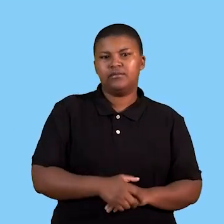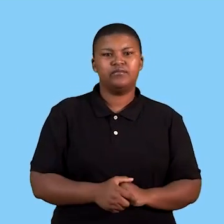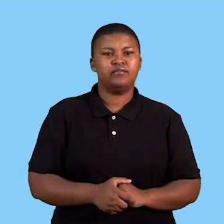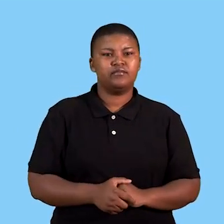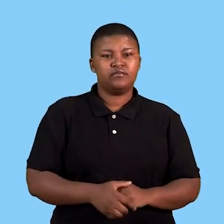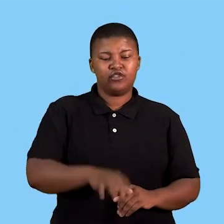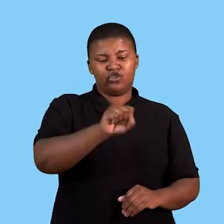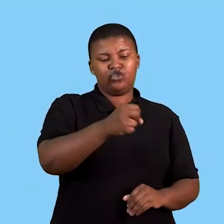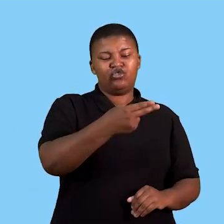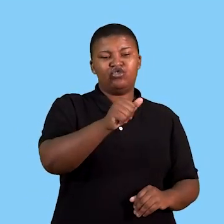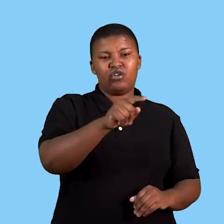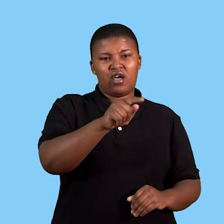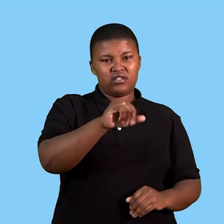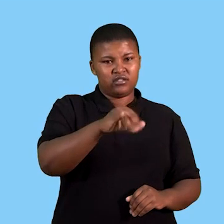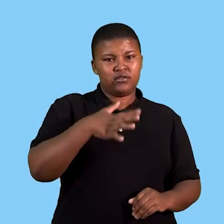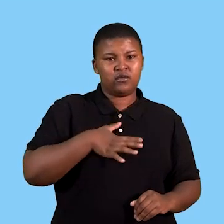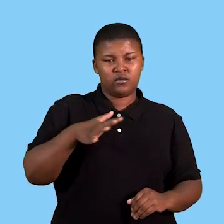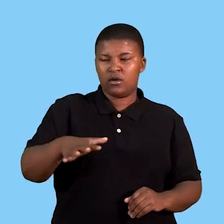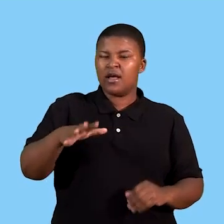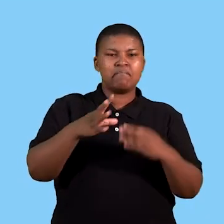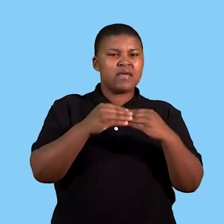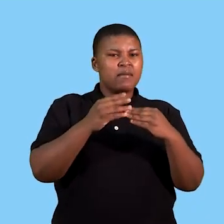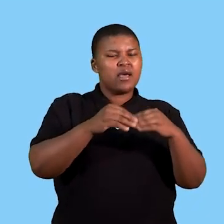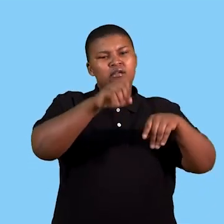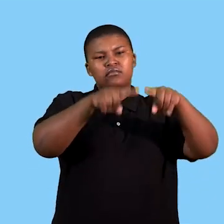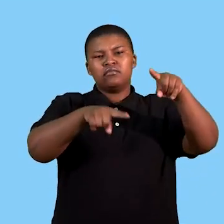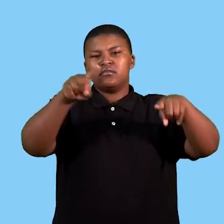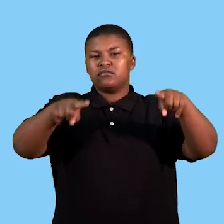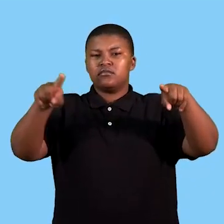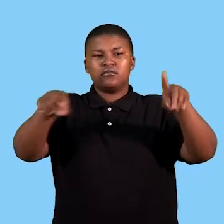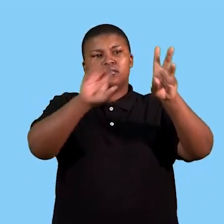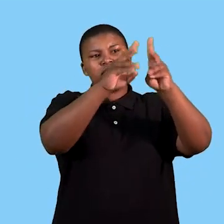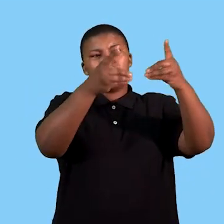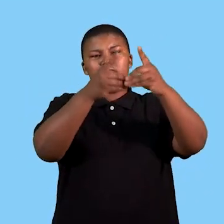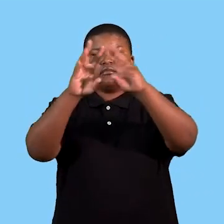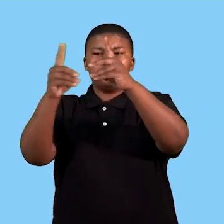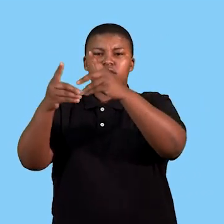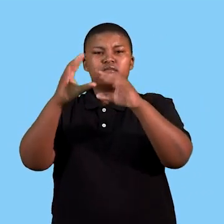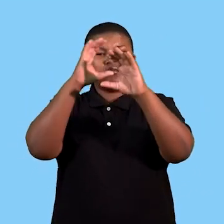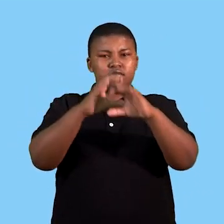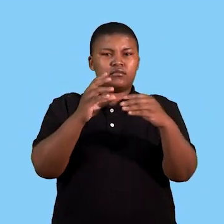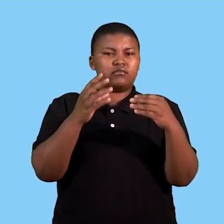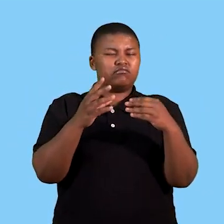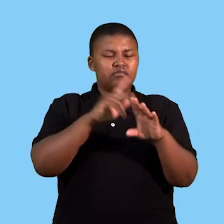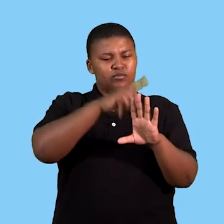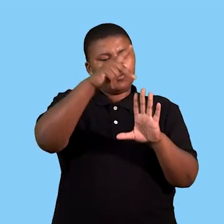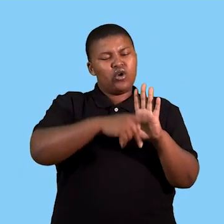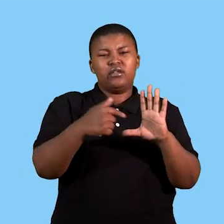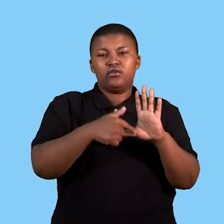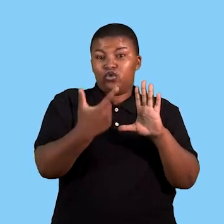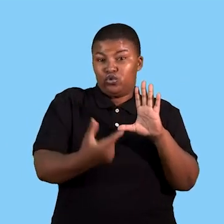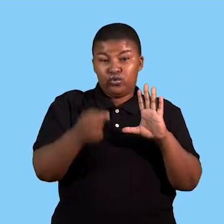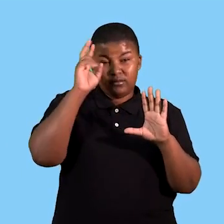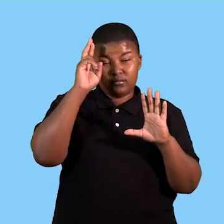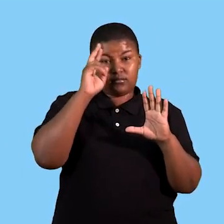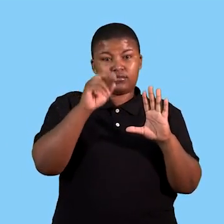use members from the different departments to work on a specific project. So